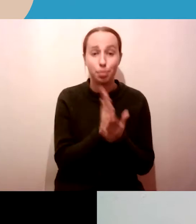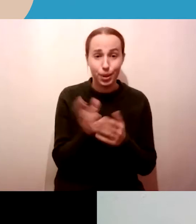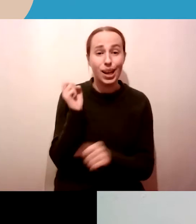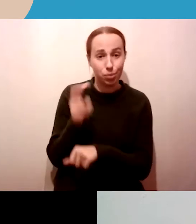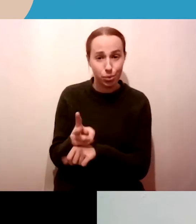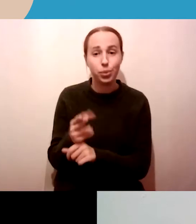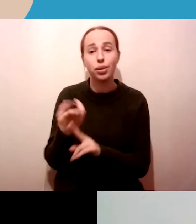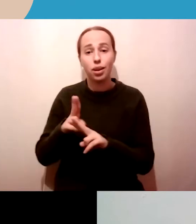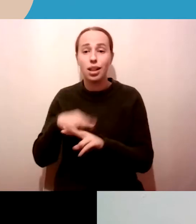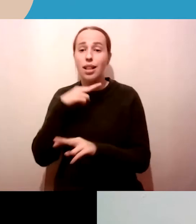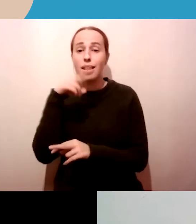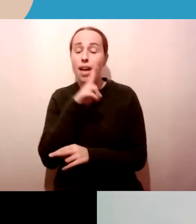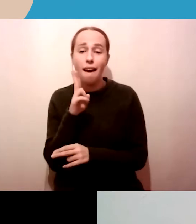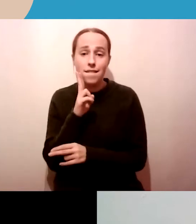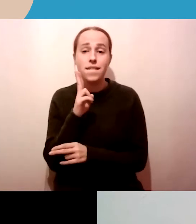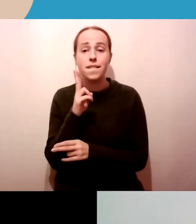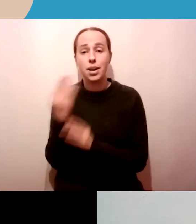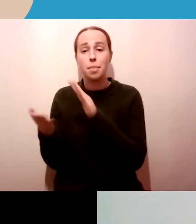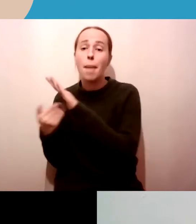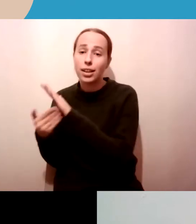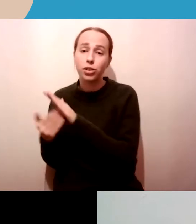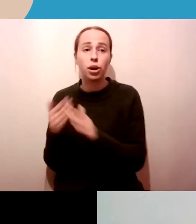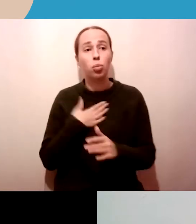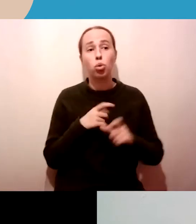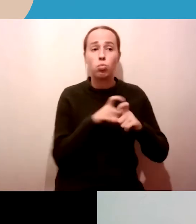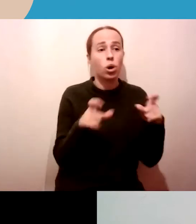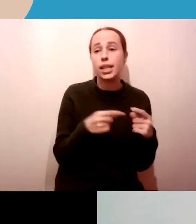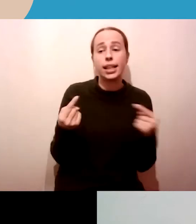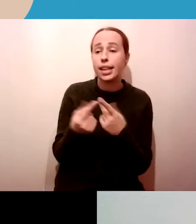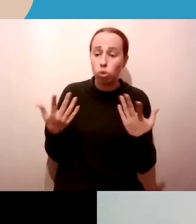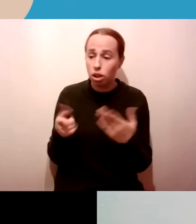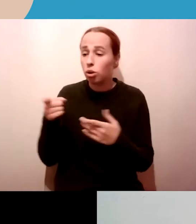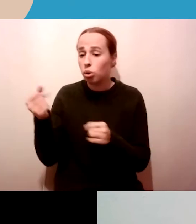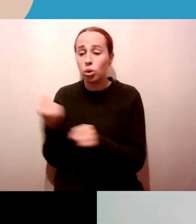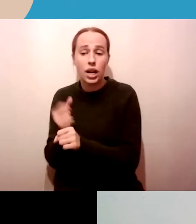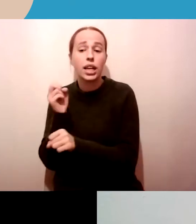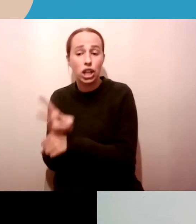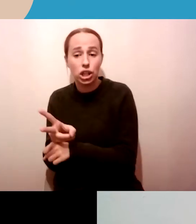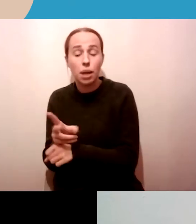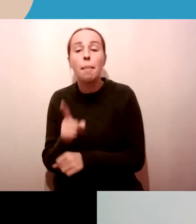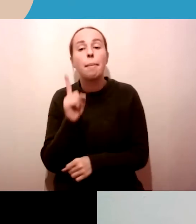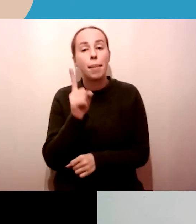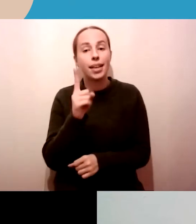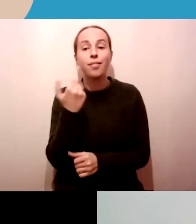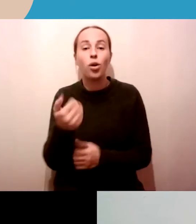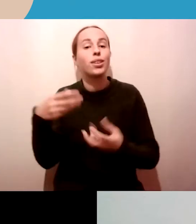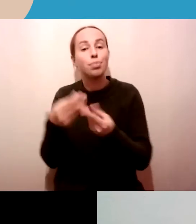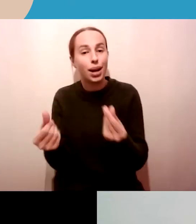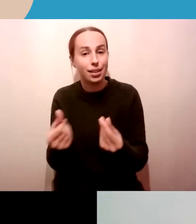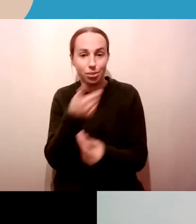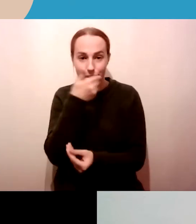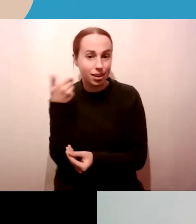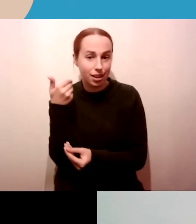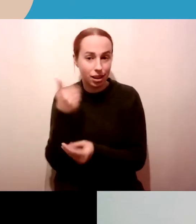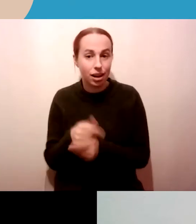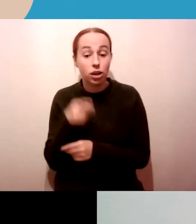It happens, and parents are asked to come in. They say the child is hurting the school's reputation, but this is